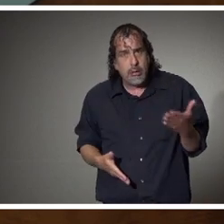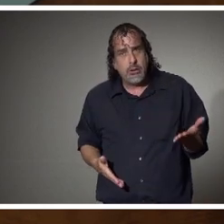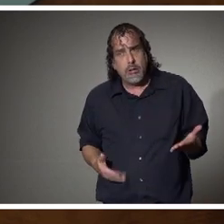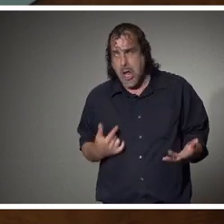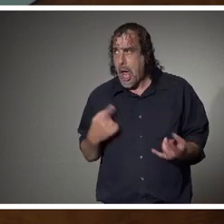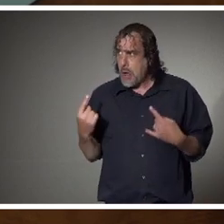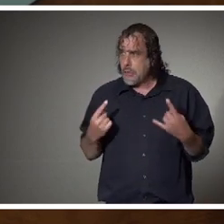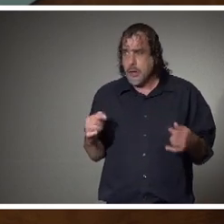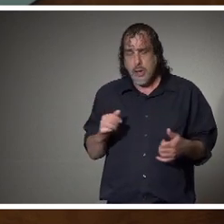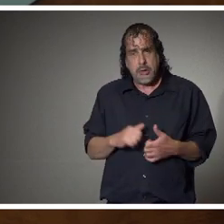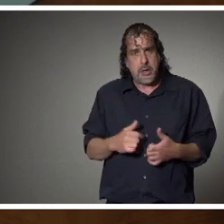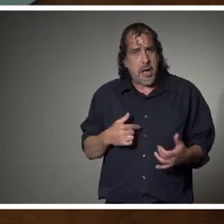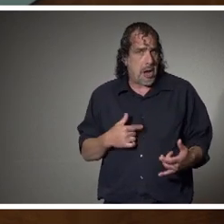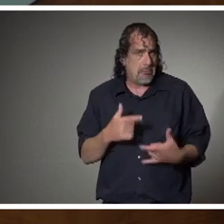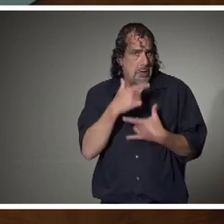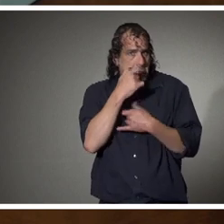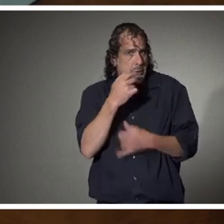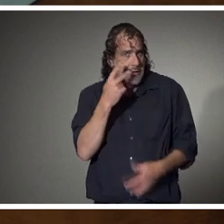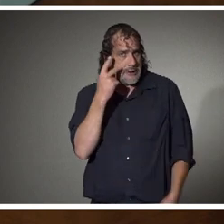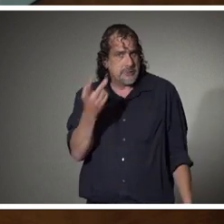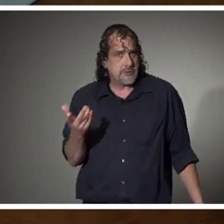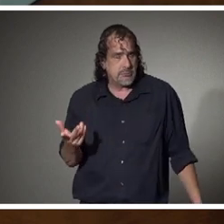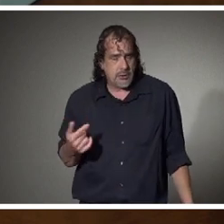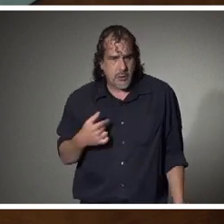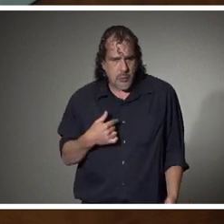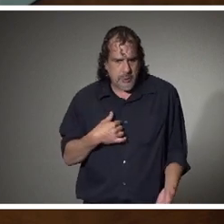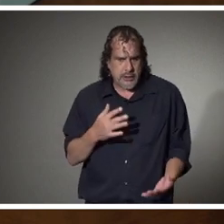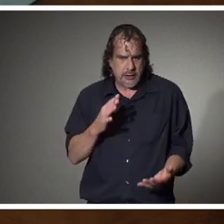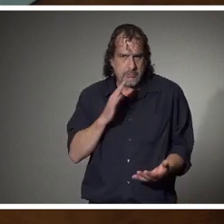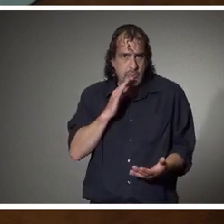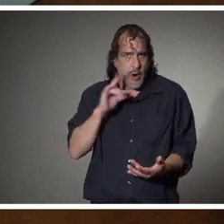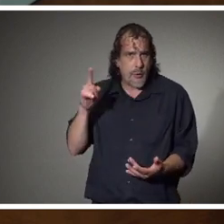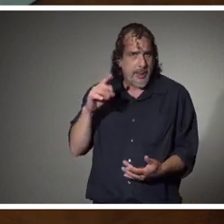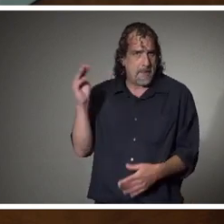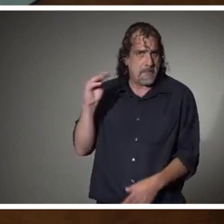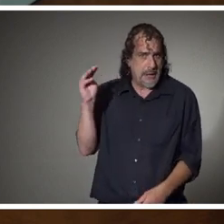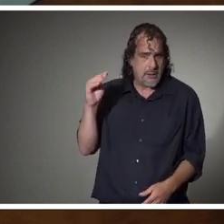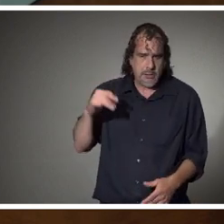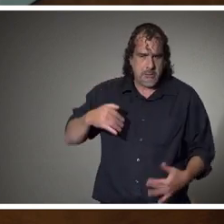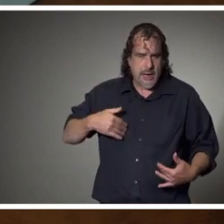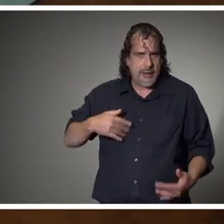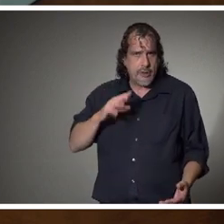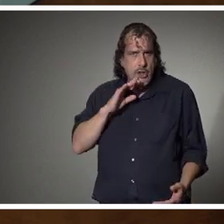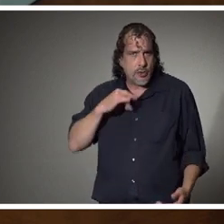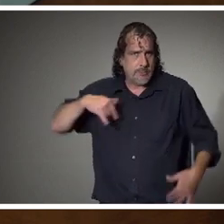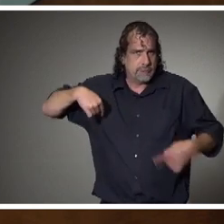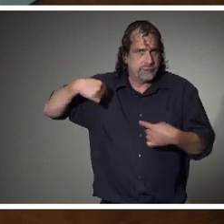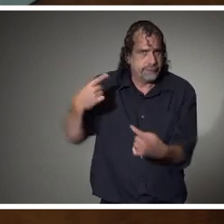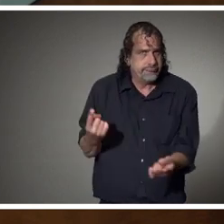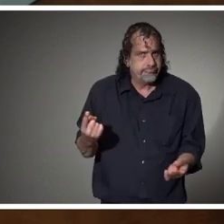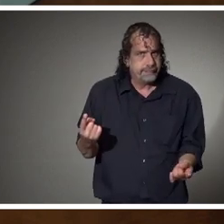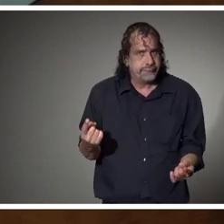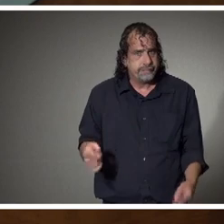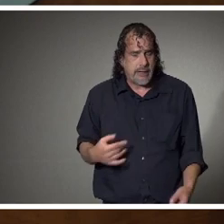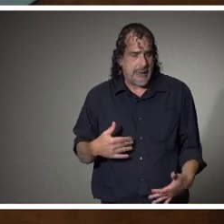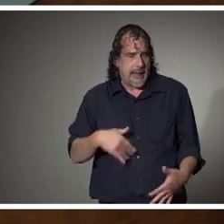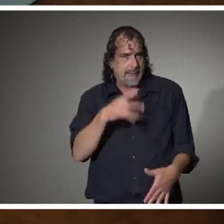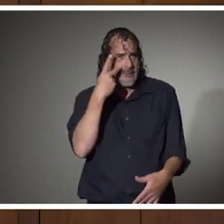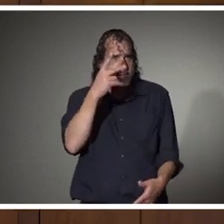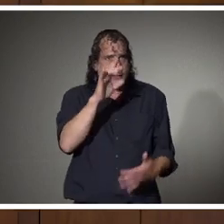so I'm still interested. We spoke on Monday, but have not spoken the last 24 hours. So, and I didn't see the